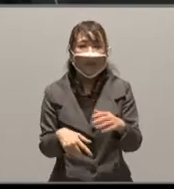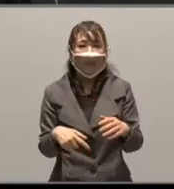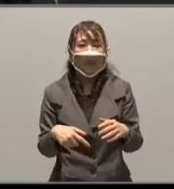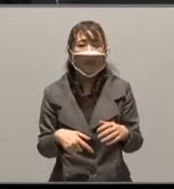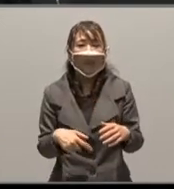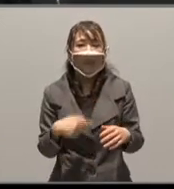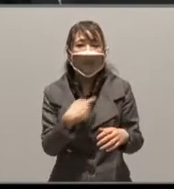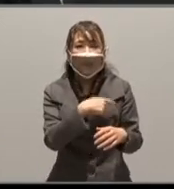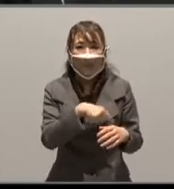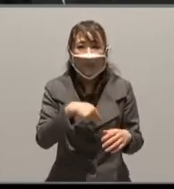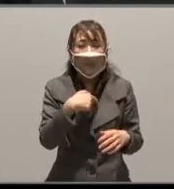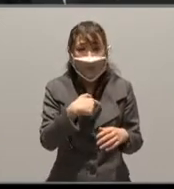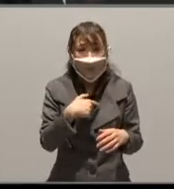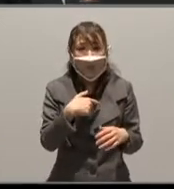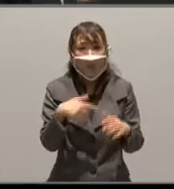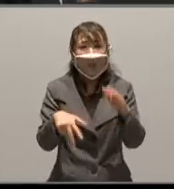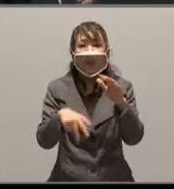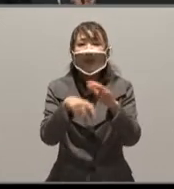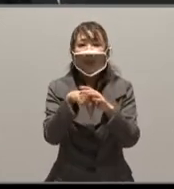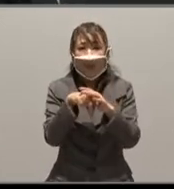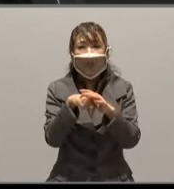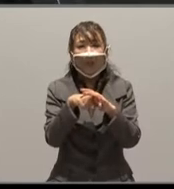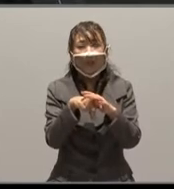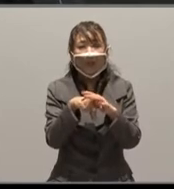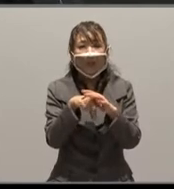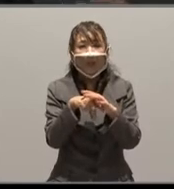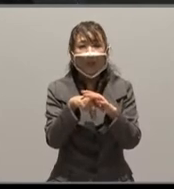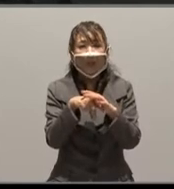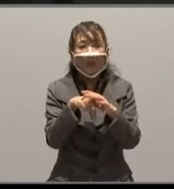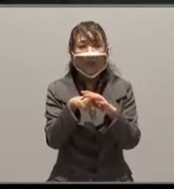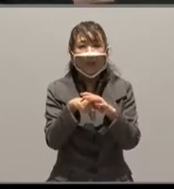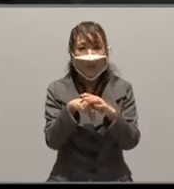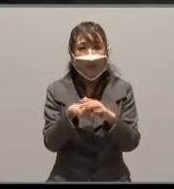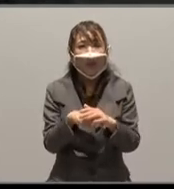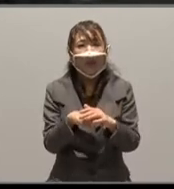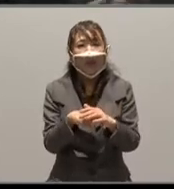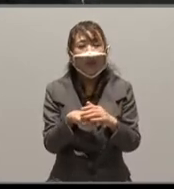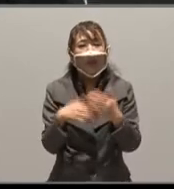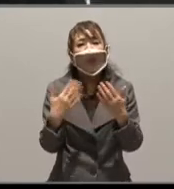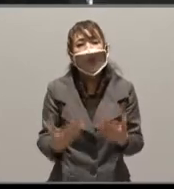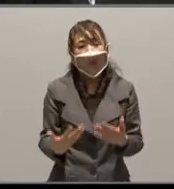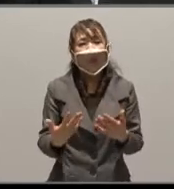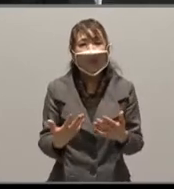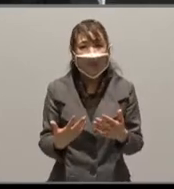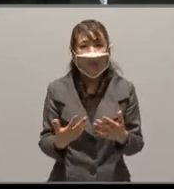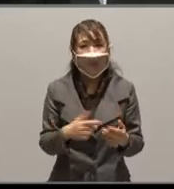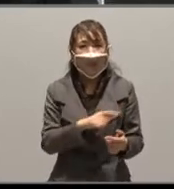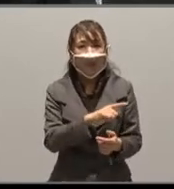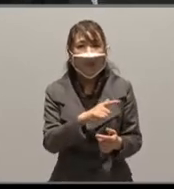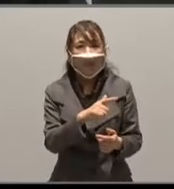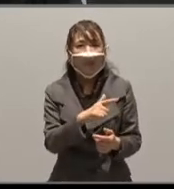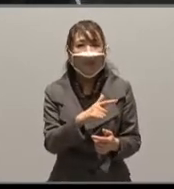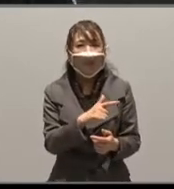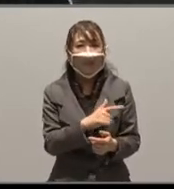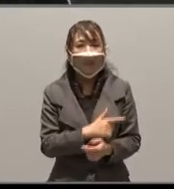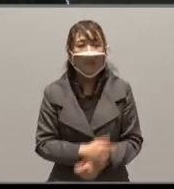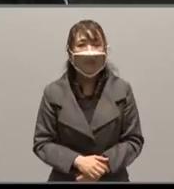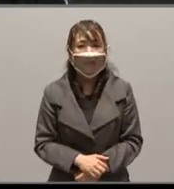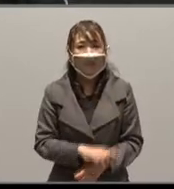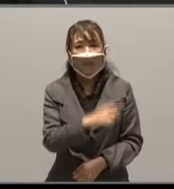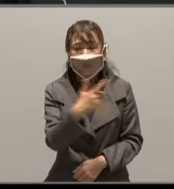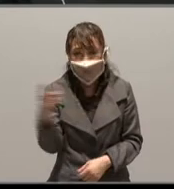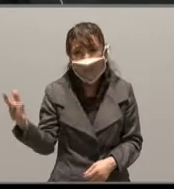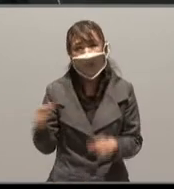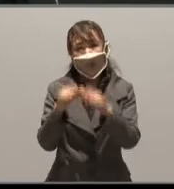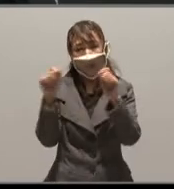So effect on mental stress is stronger than effect on physical stress. So forest bathing is an effective stress